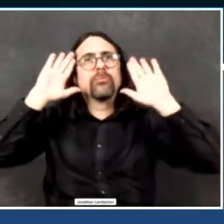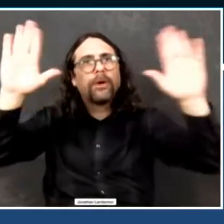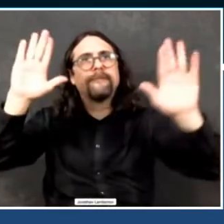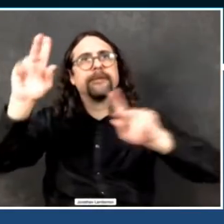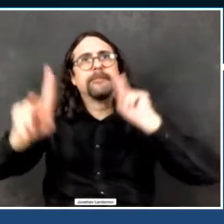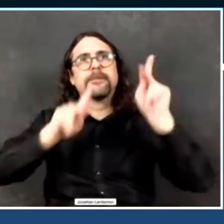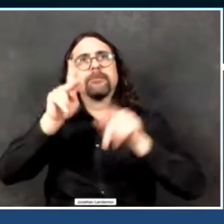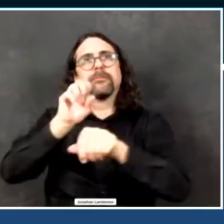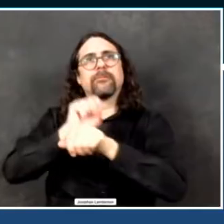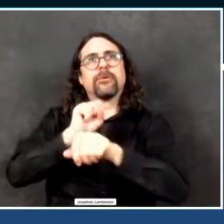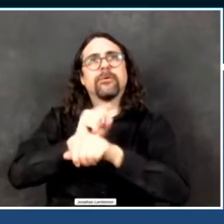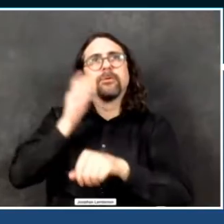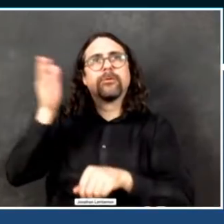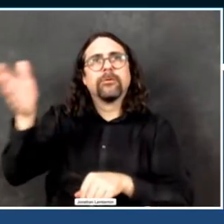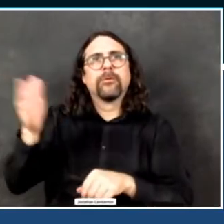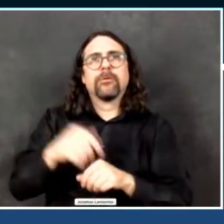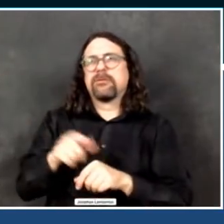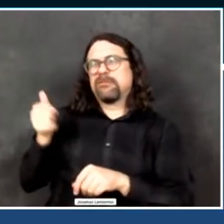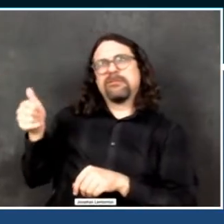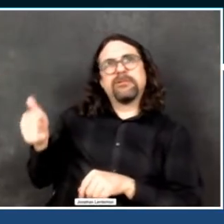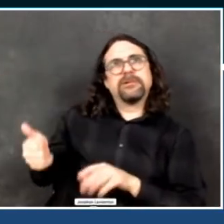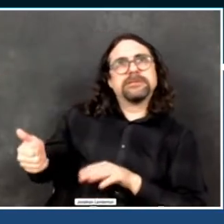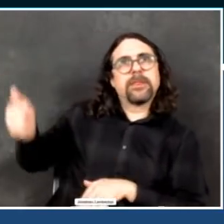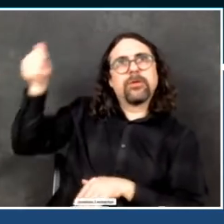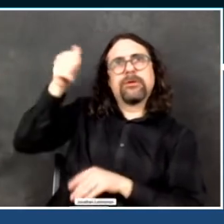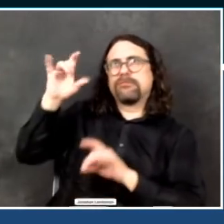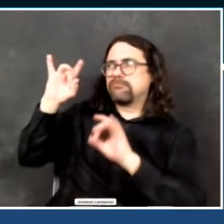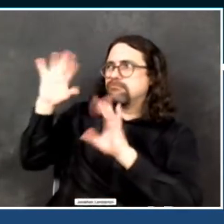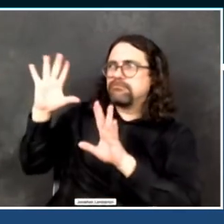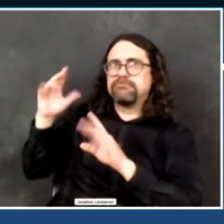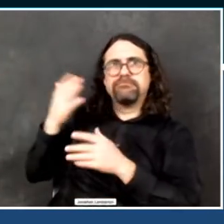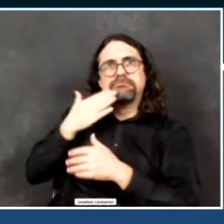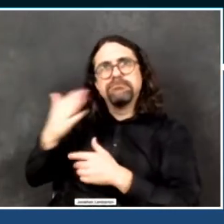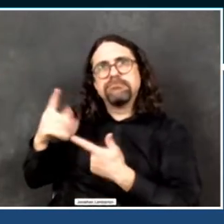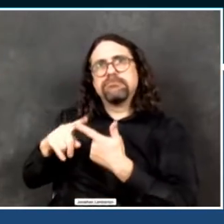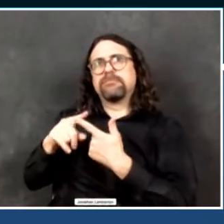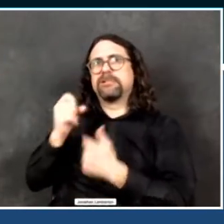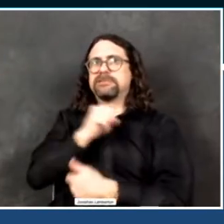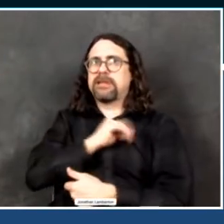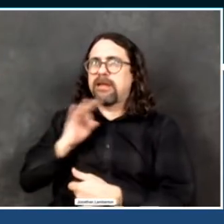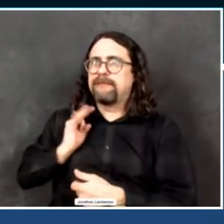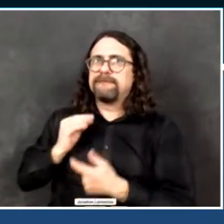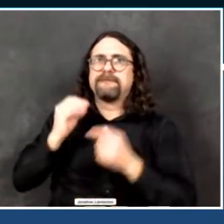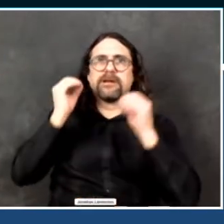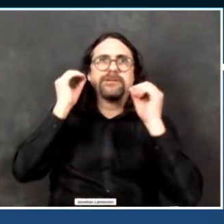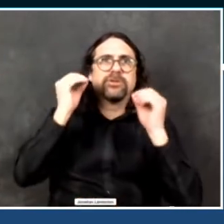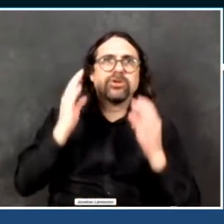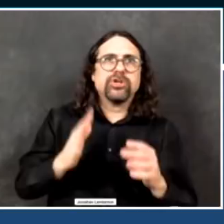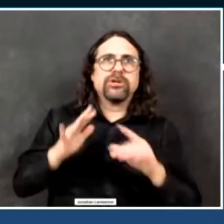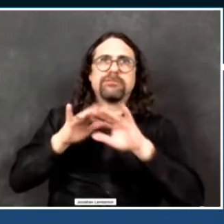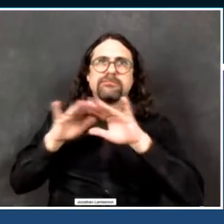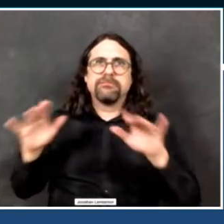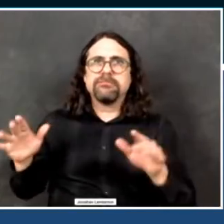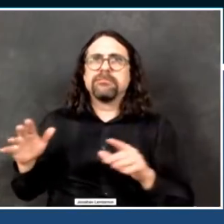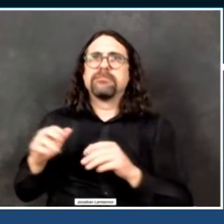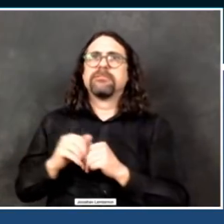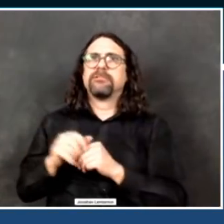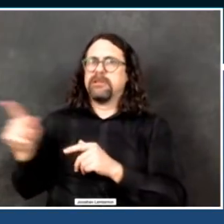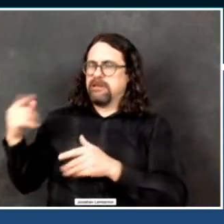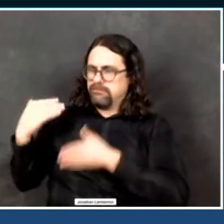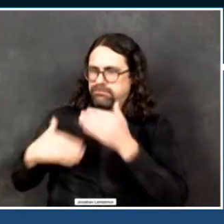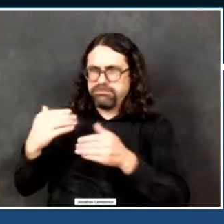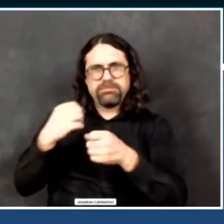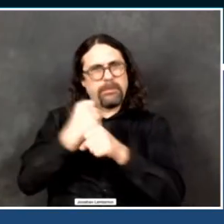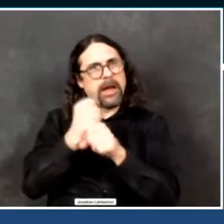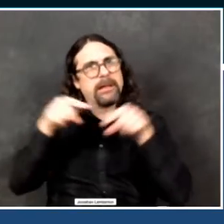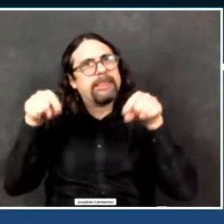absolutely outstanding in taking on a whole new approach and starting to make it work. And I said from the beginning, and the Chancellor said, it's not going to happen overnight. It will